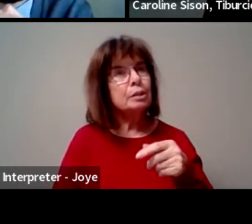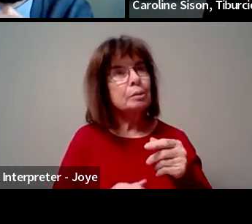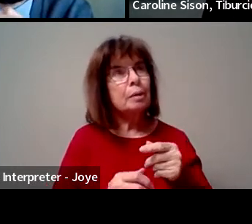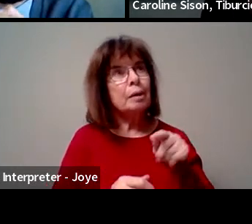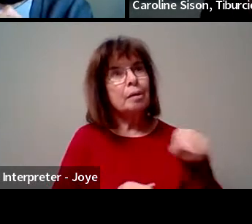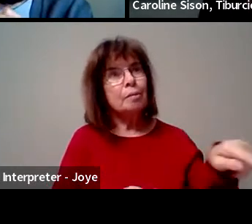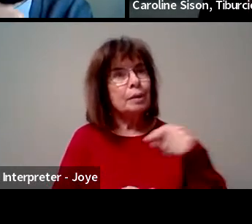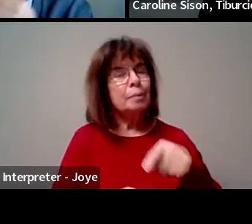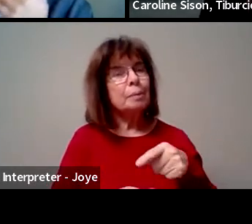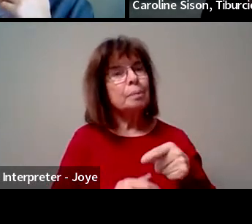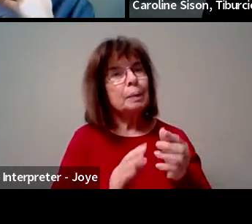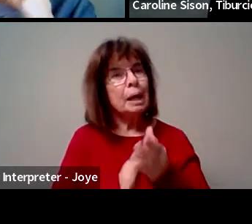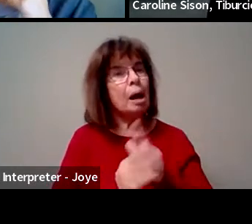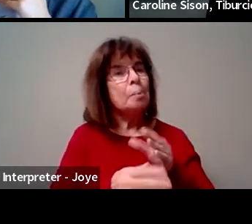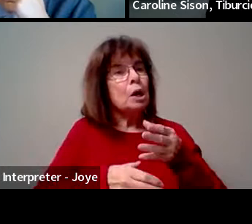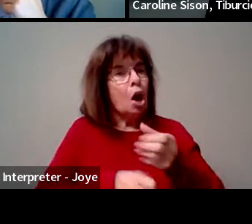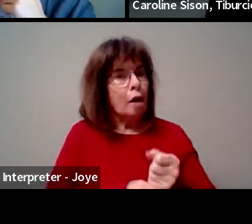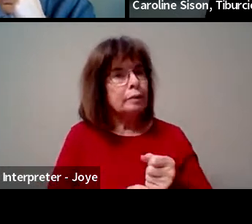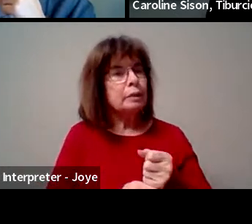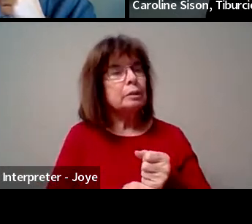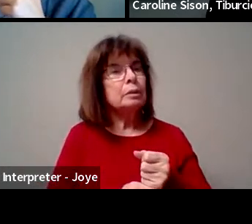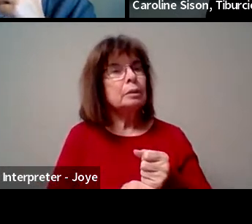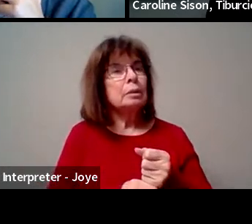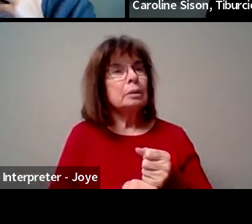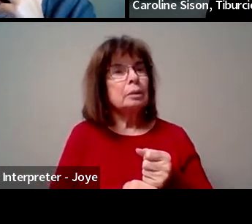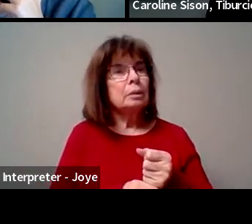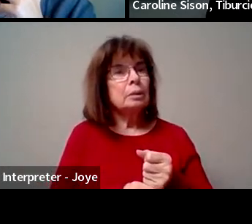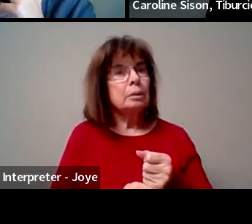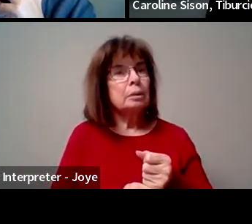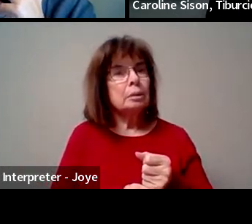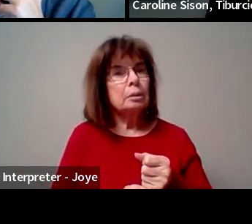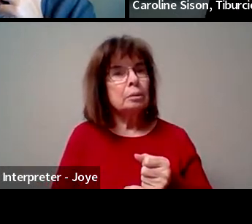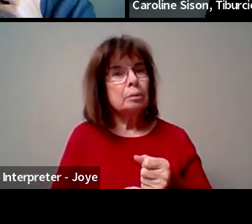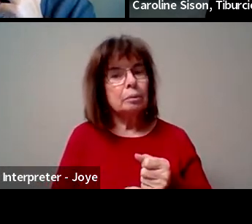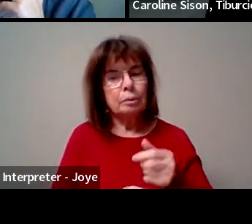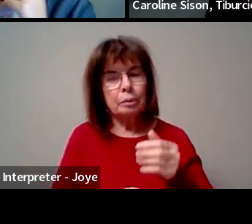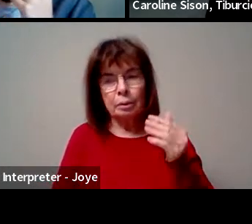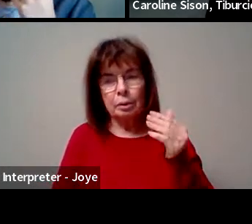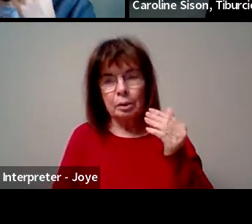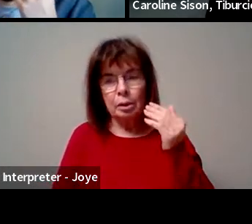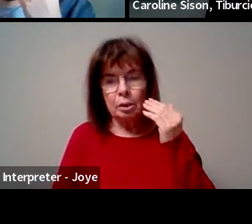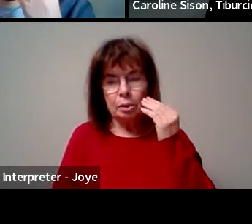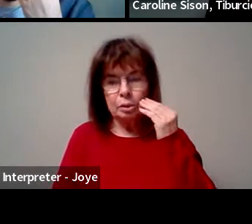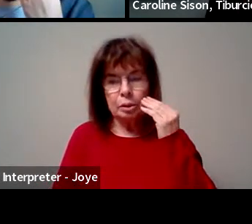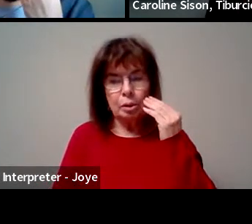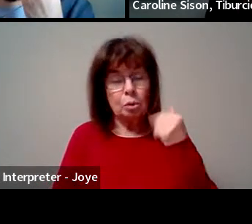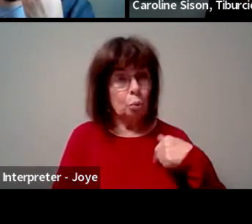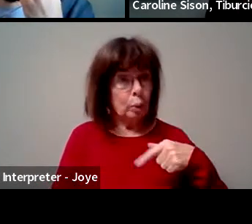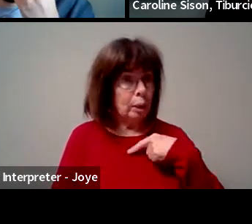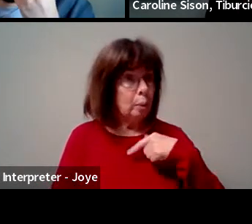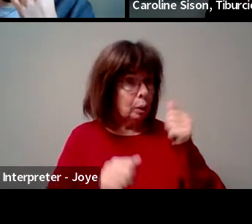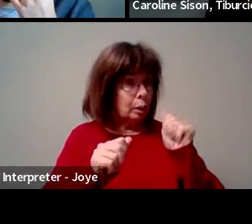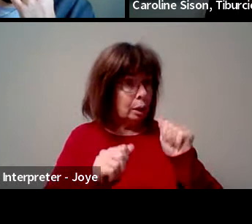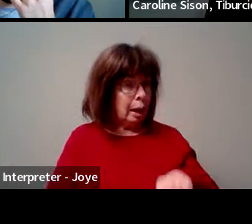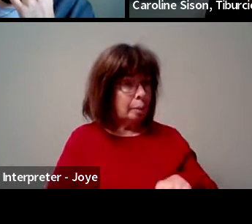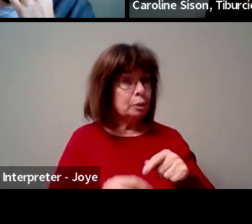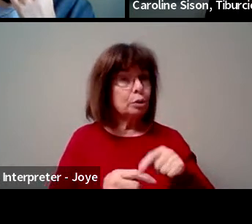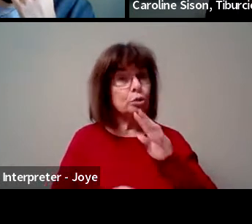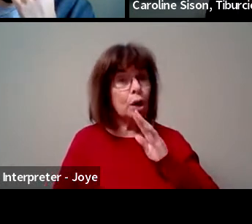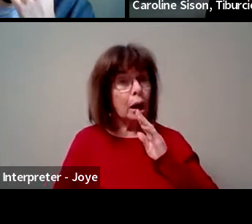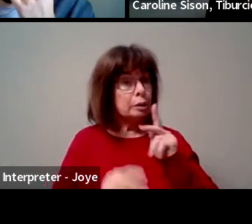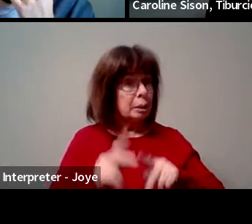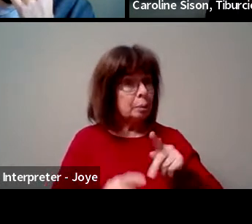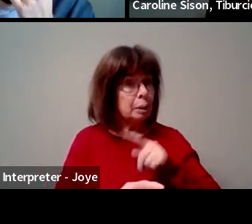and for that fake news that was going around, we were able to talk to people about